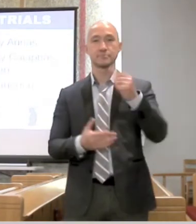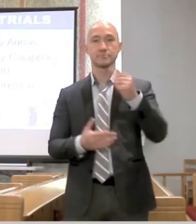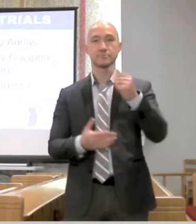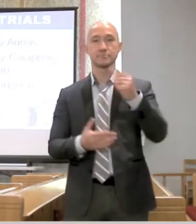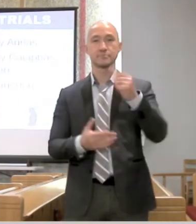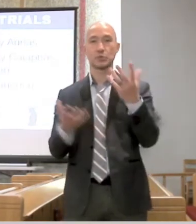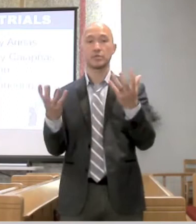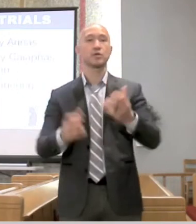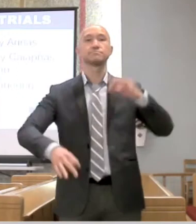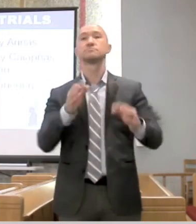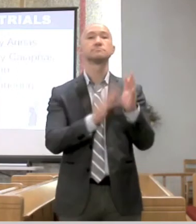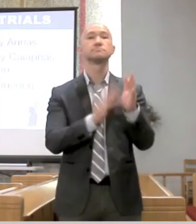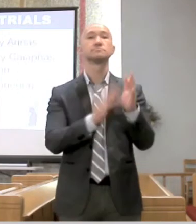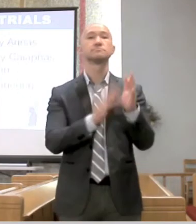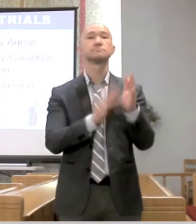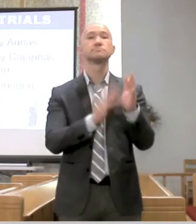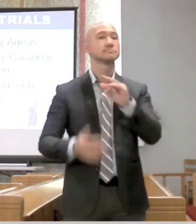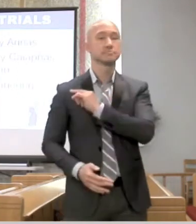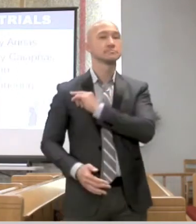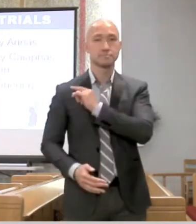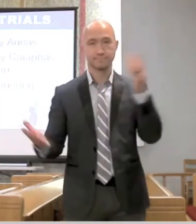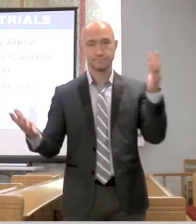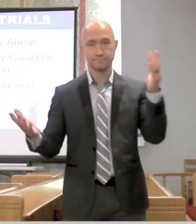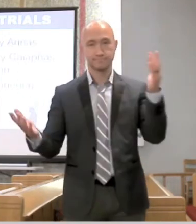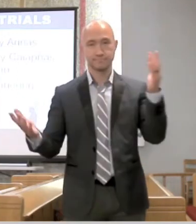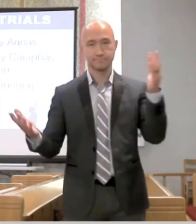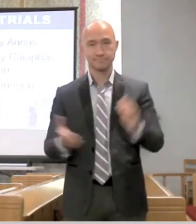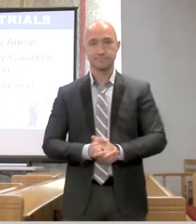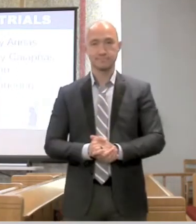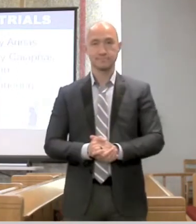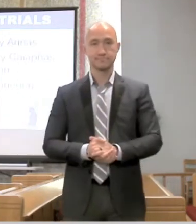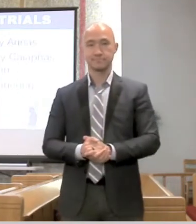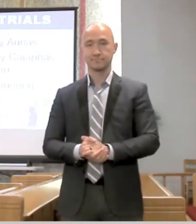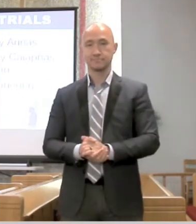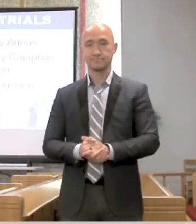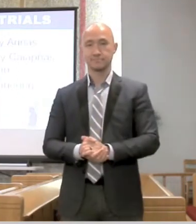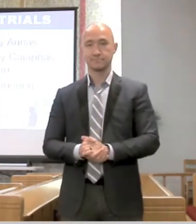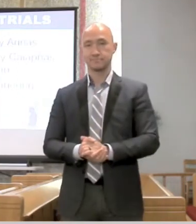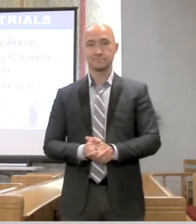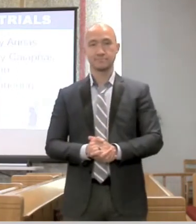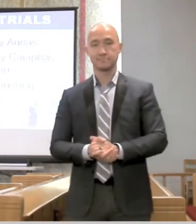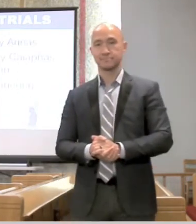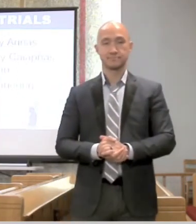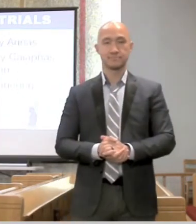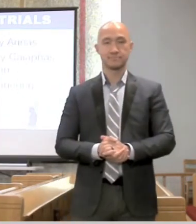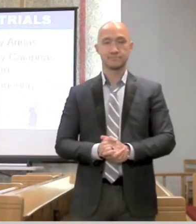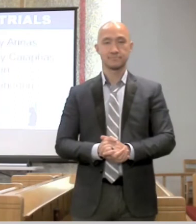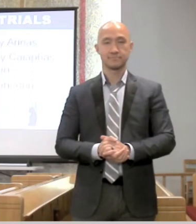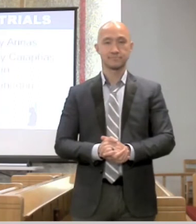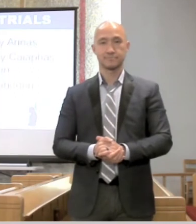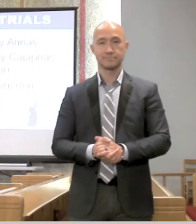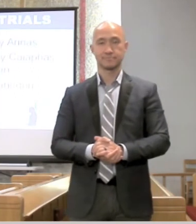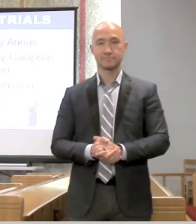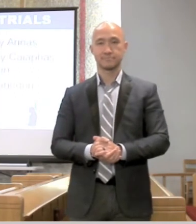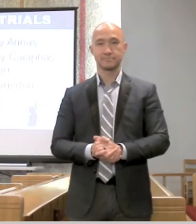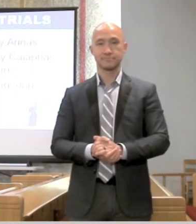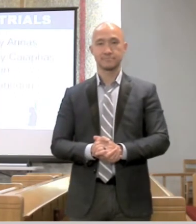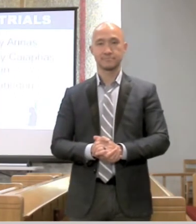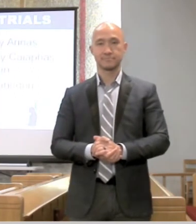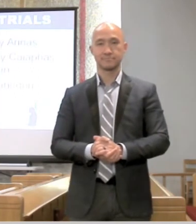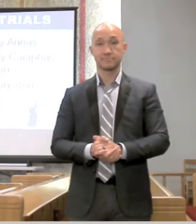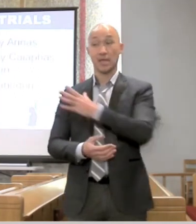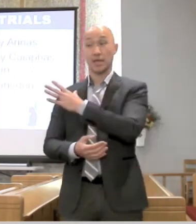with these things. Jesus is denied the opportunity to present his case. And the Jews, they knew they could not